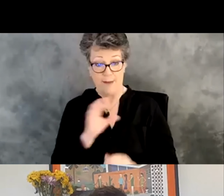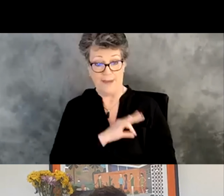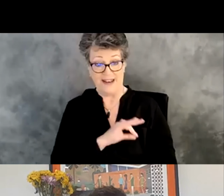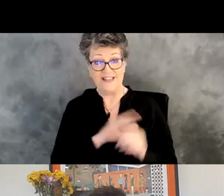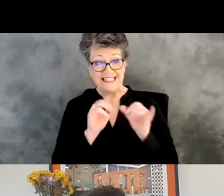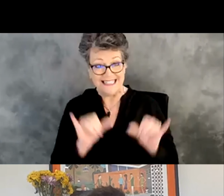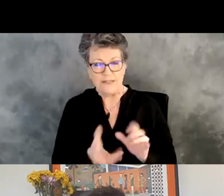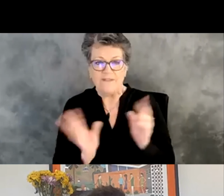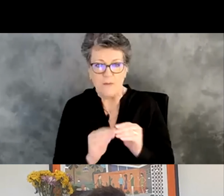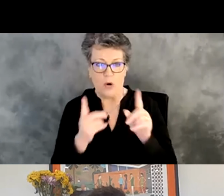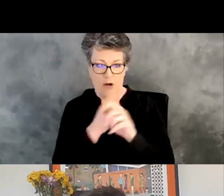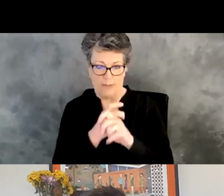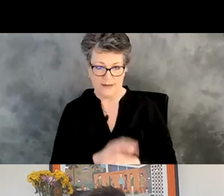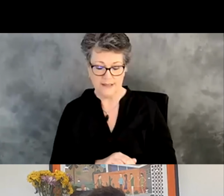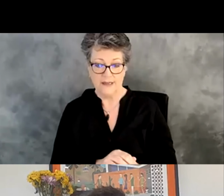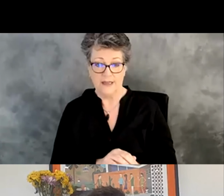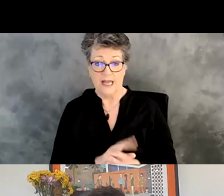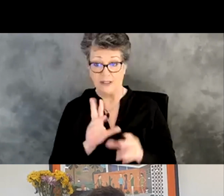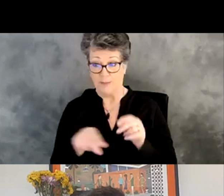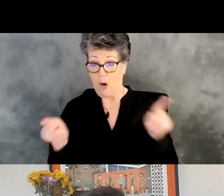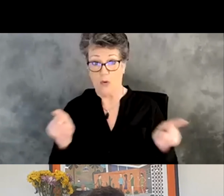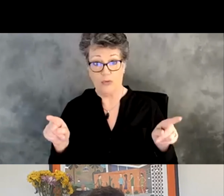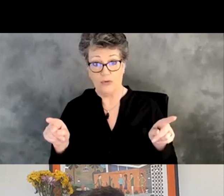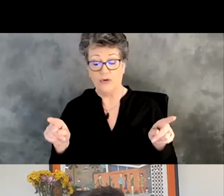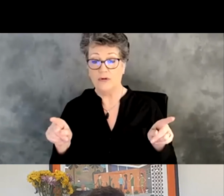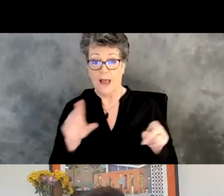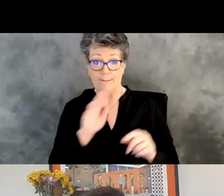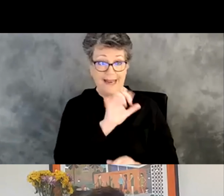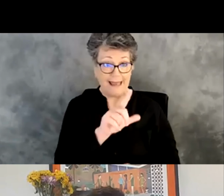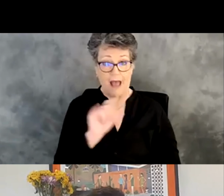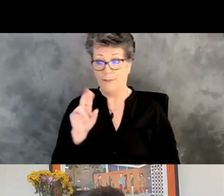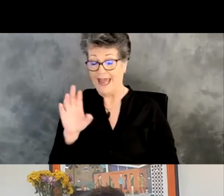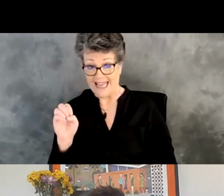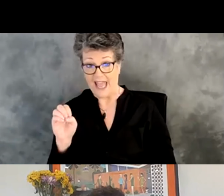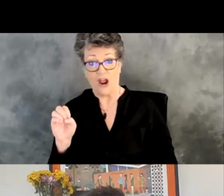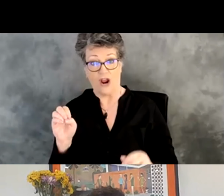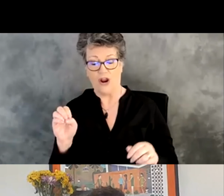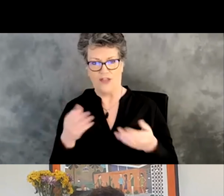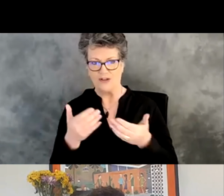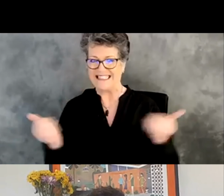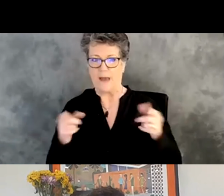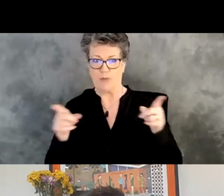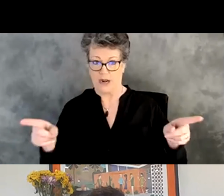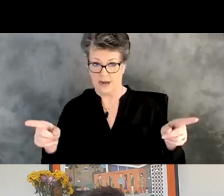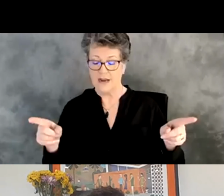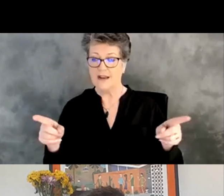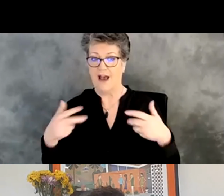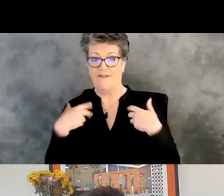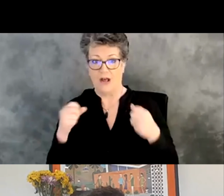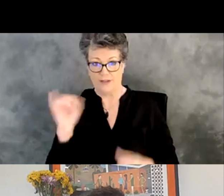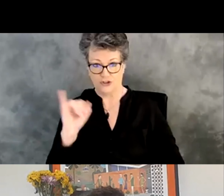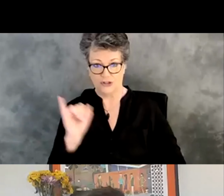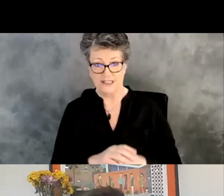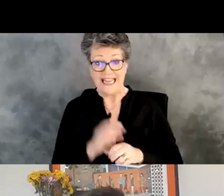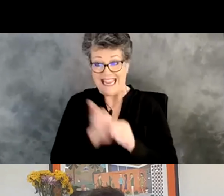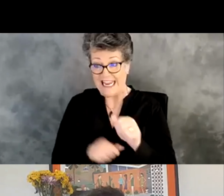more complex because both providers and individuals are navigating two wholly separate forms of health insurance, each